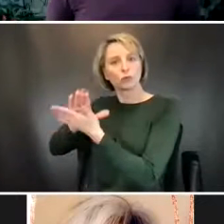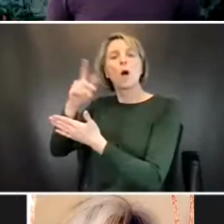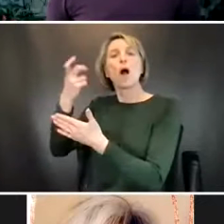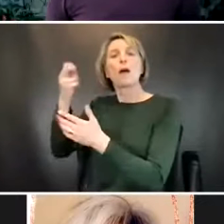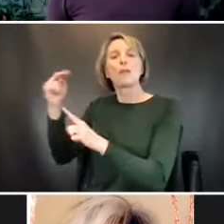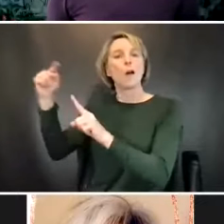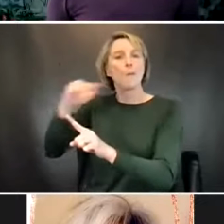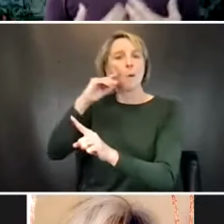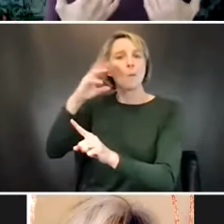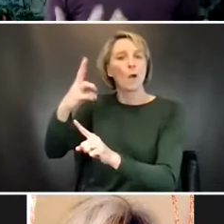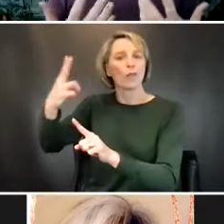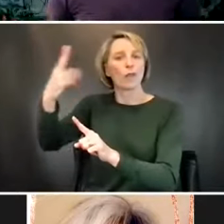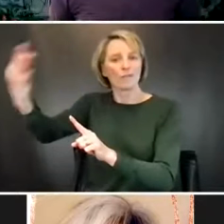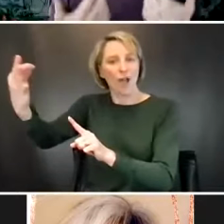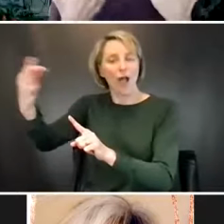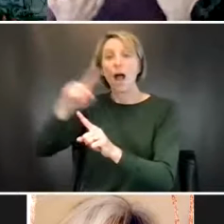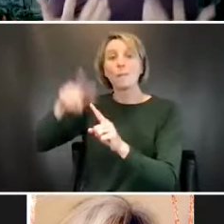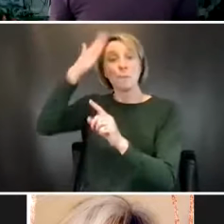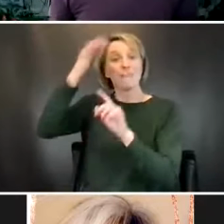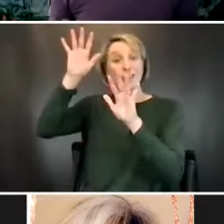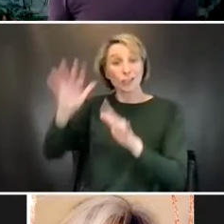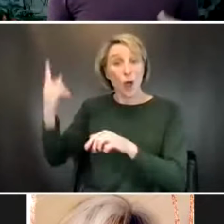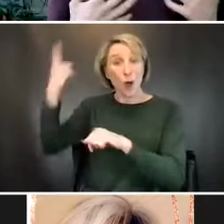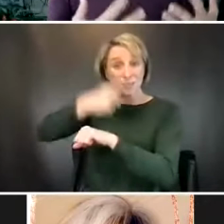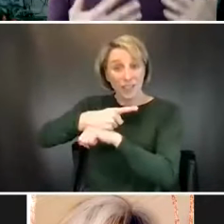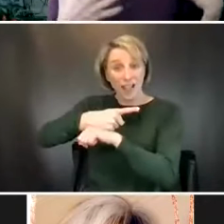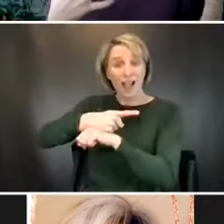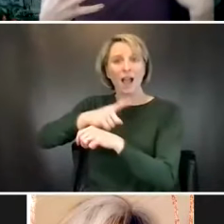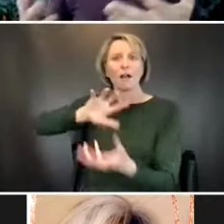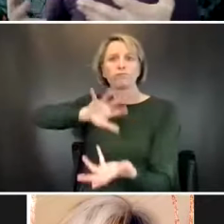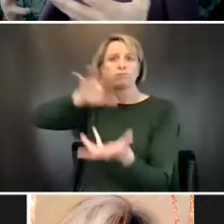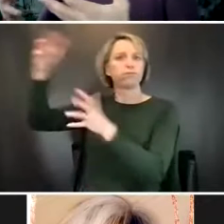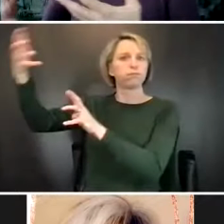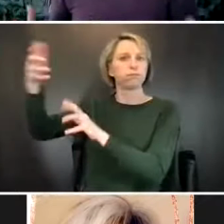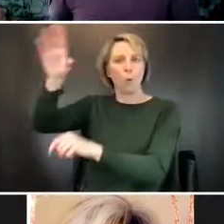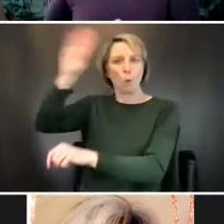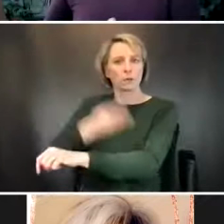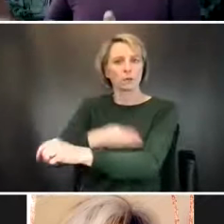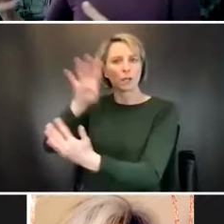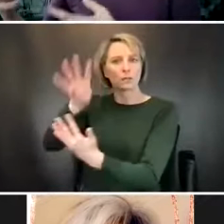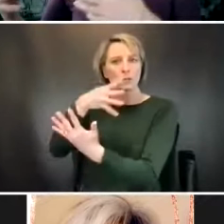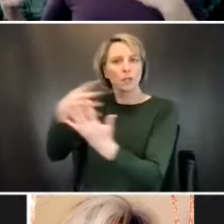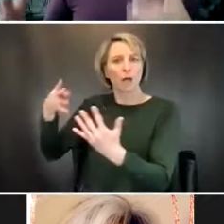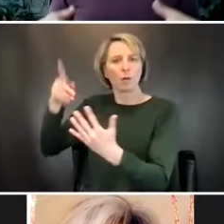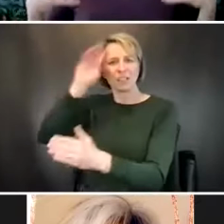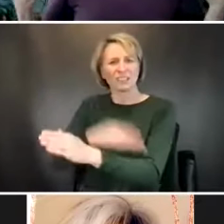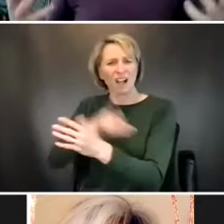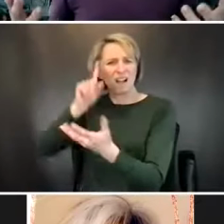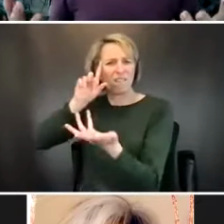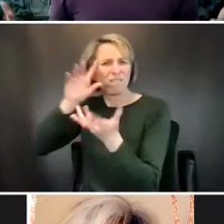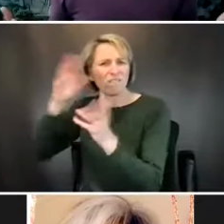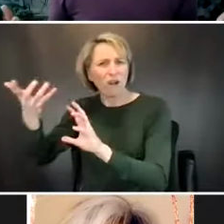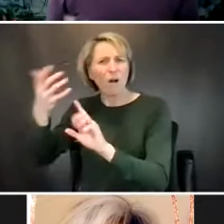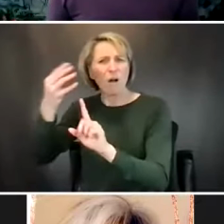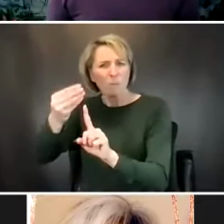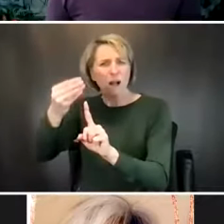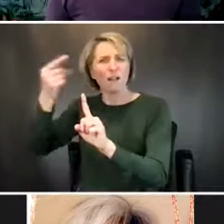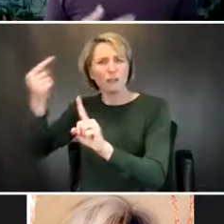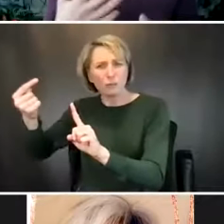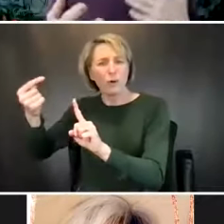very stressful for the mom. It was very stressful for her son, and not knowing to plan for that created a sense of